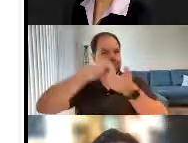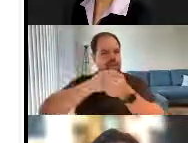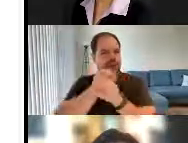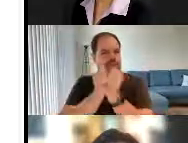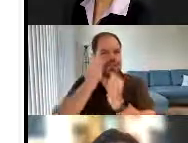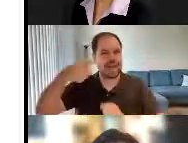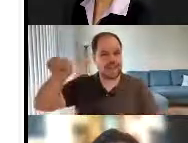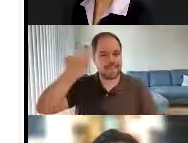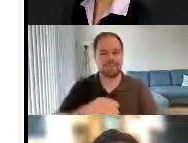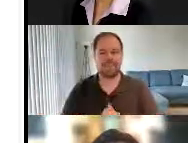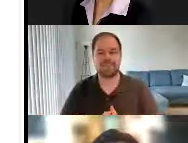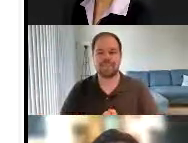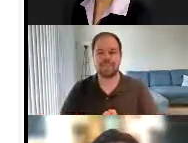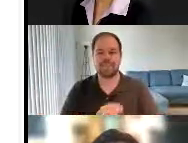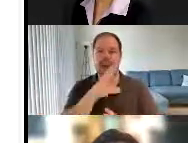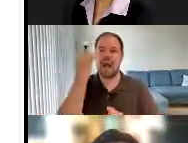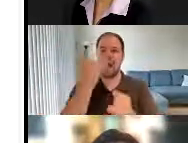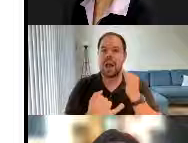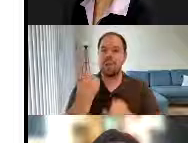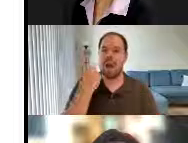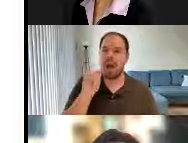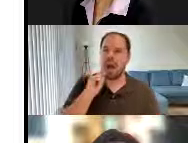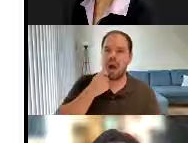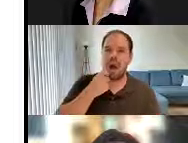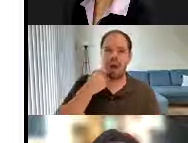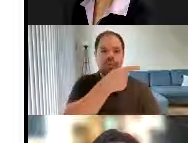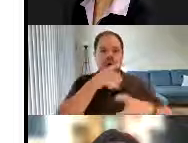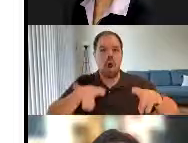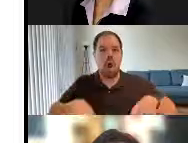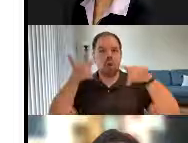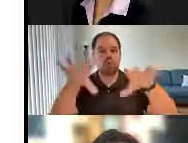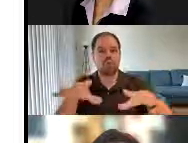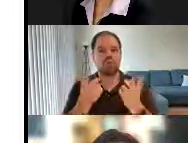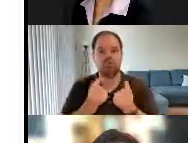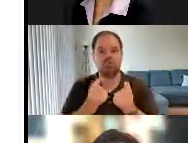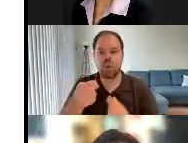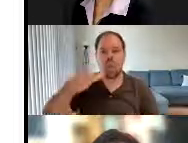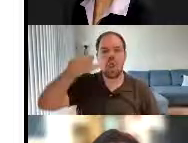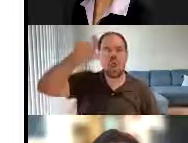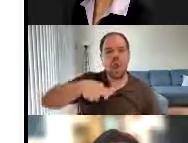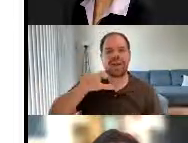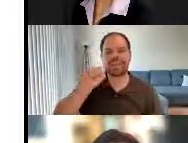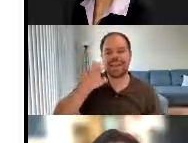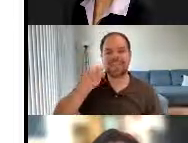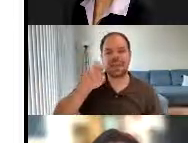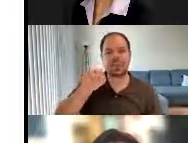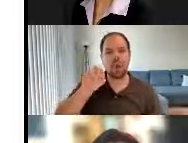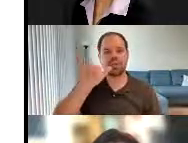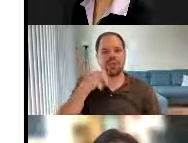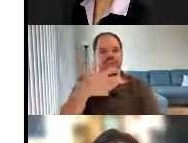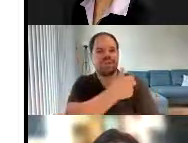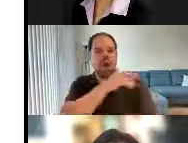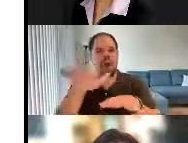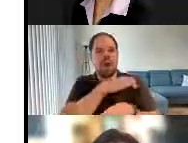out there know that they need to work in partnership with disabled individuals. In Australia right